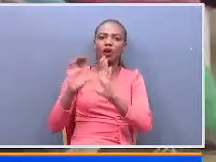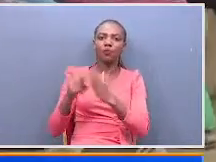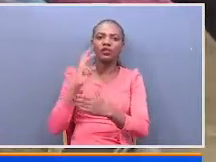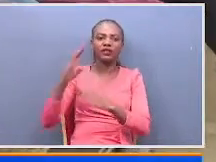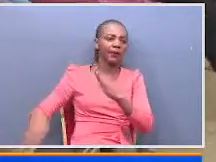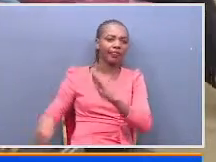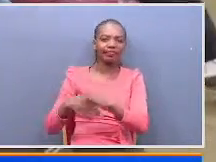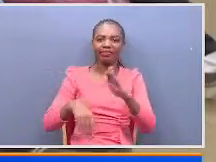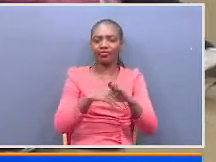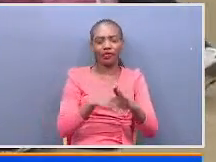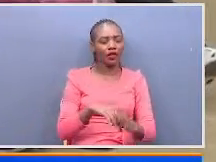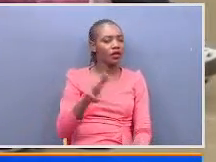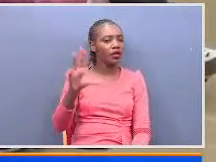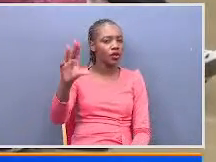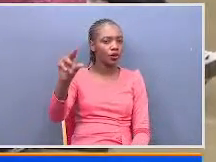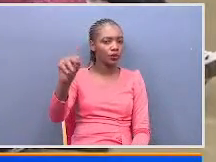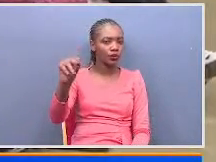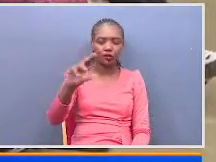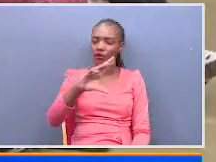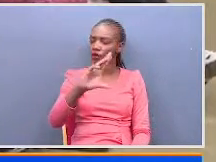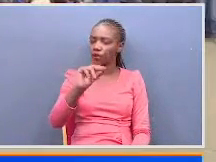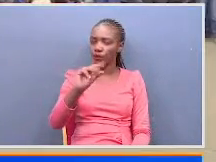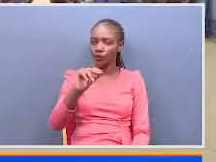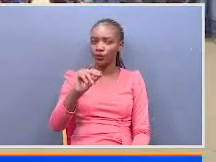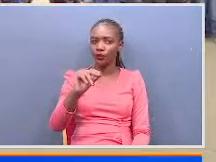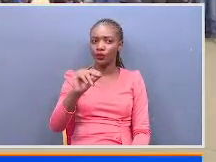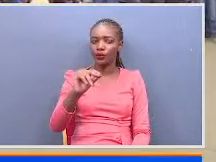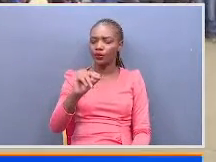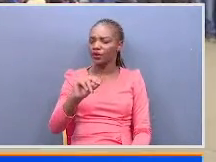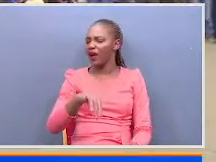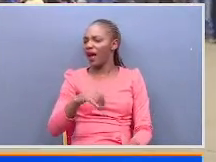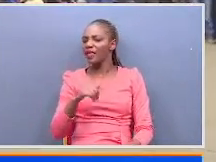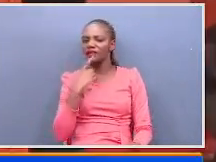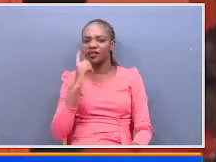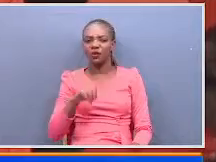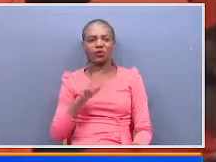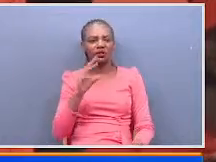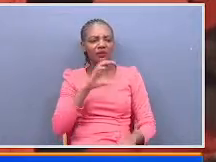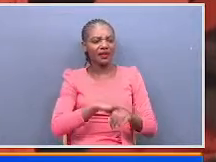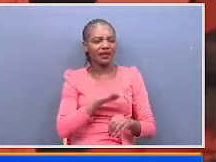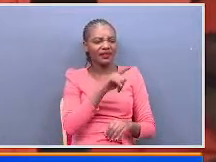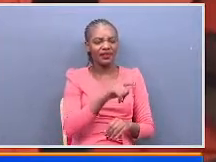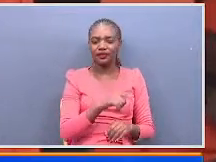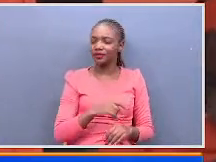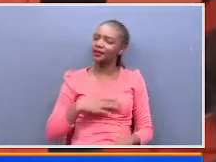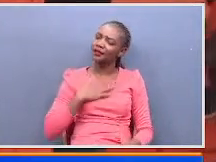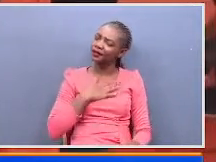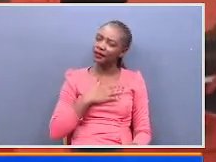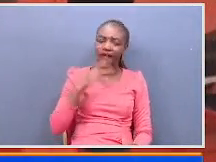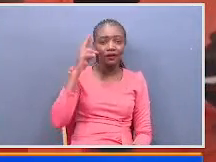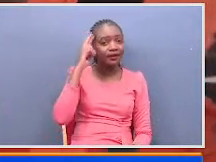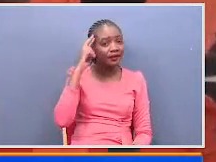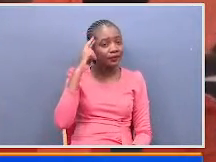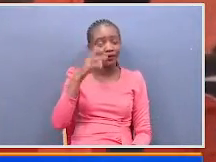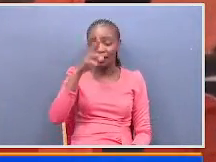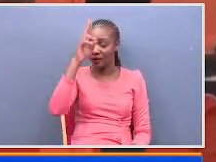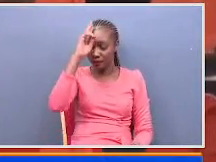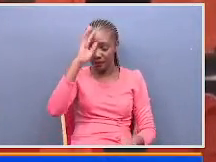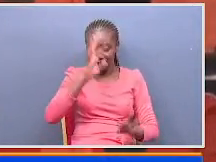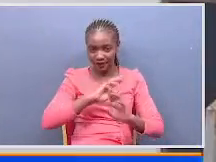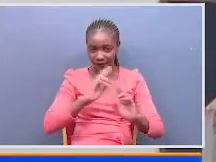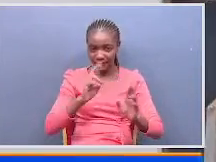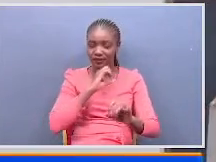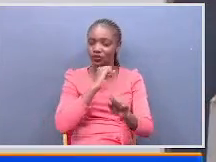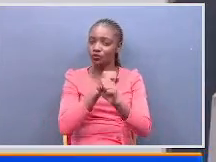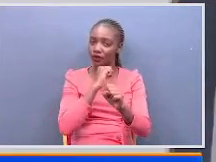hapa, msipopiga kura namna hii, sijui nyinyi mtapata namna hii. Askari wako tayari na watafanya